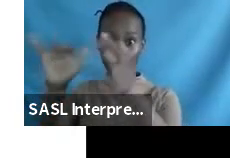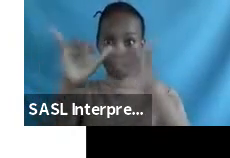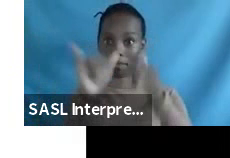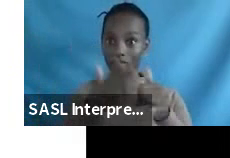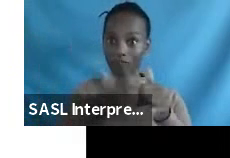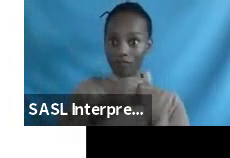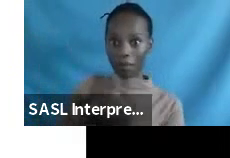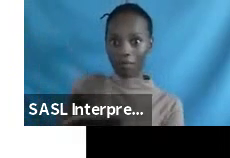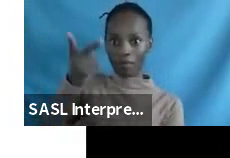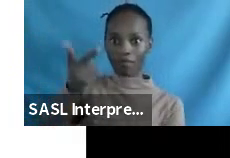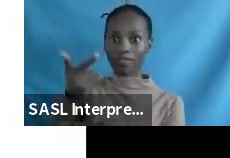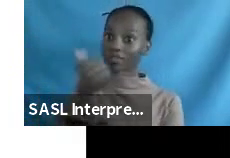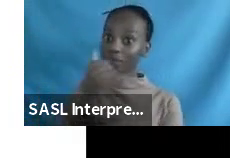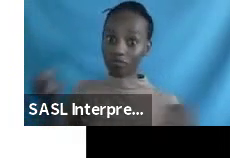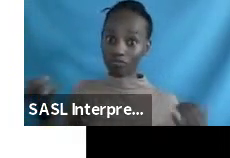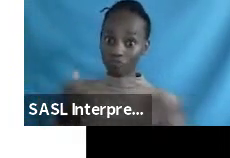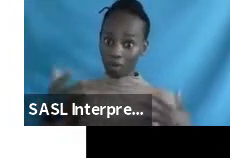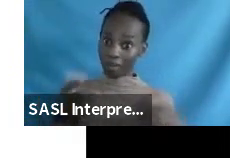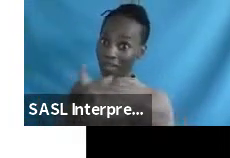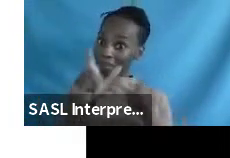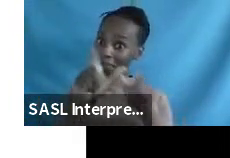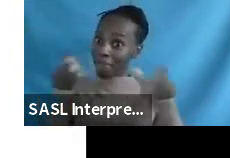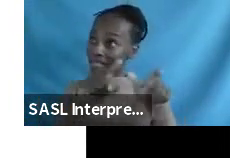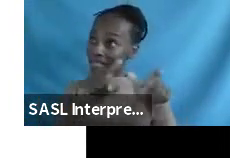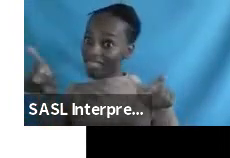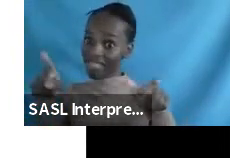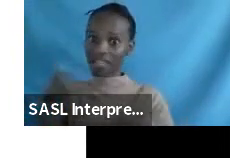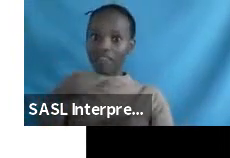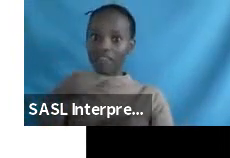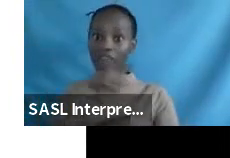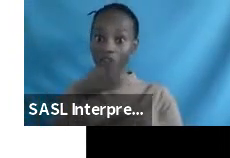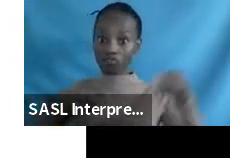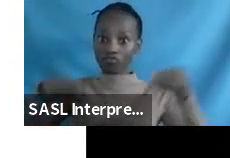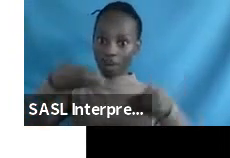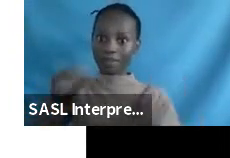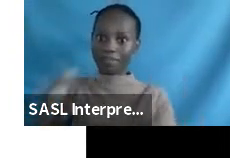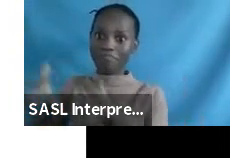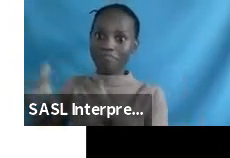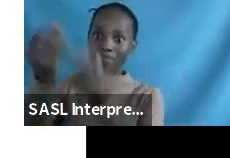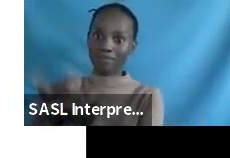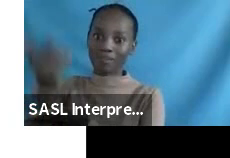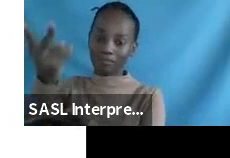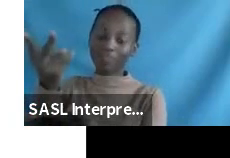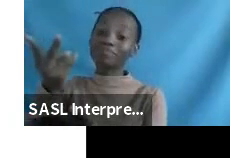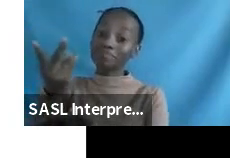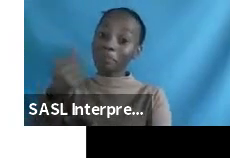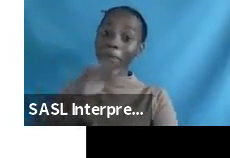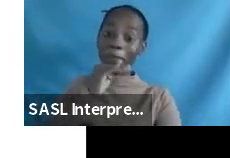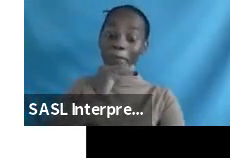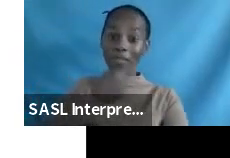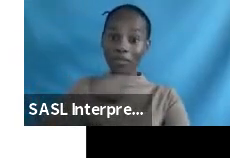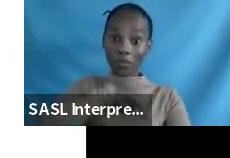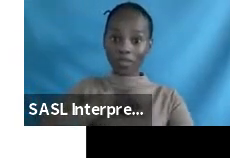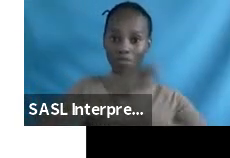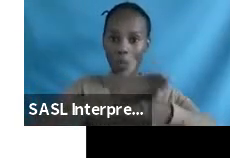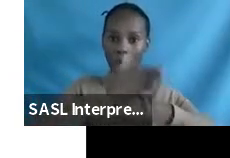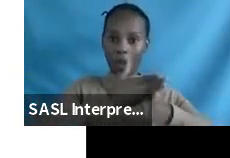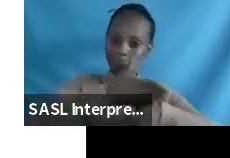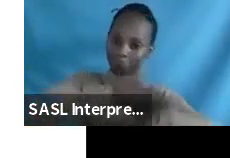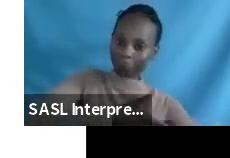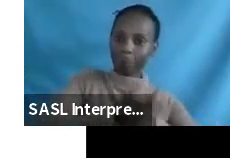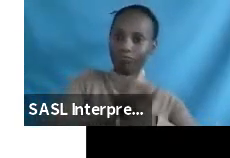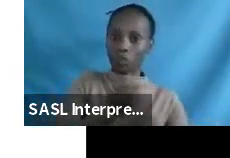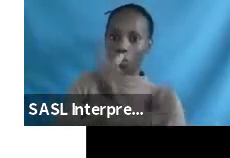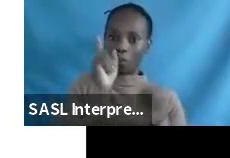the people who are operating within the illicit trade doing that. We just need to do our work from our side. And I think a platform of this